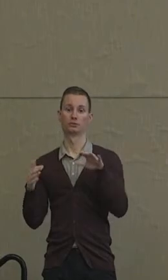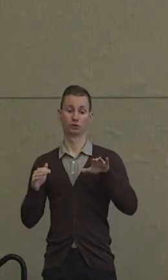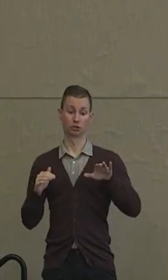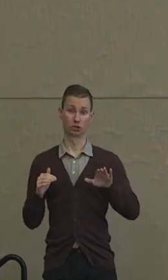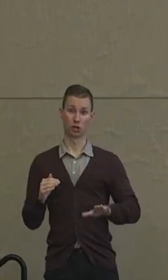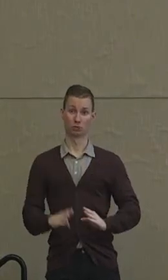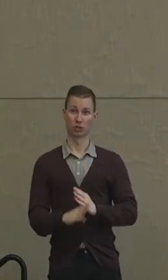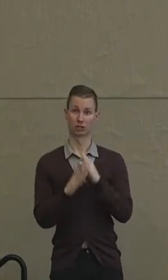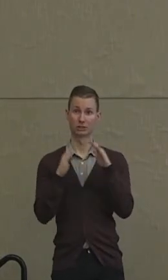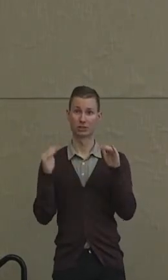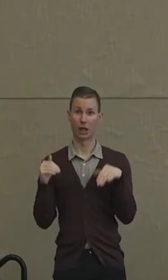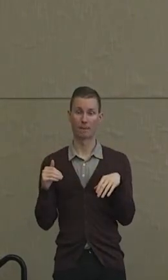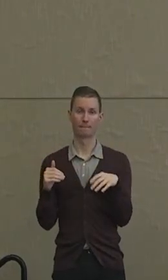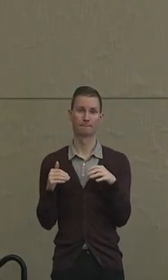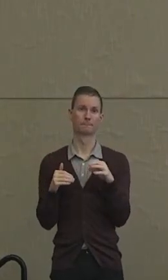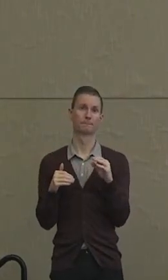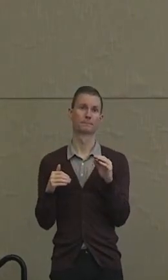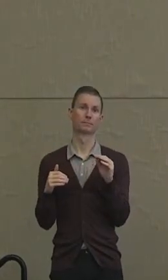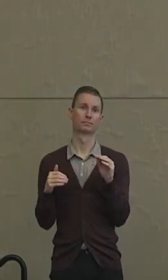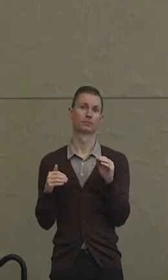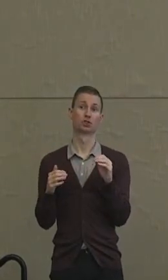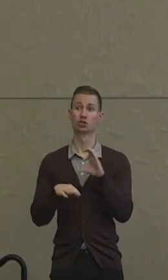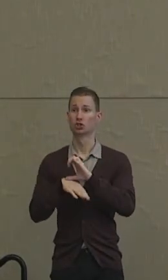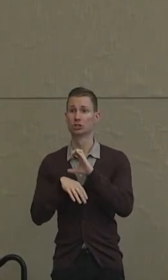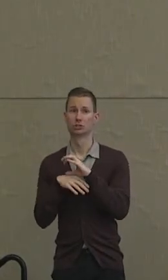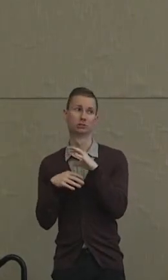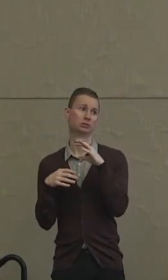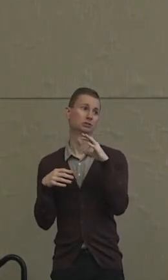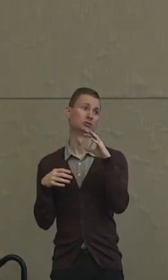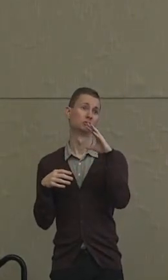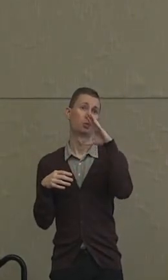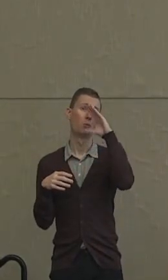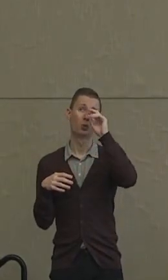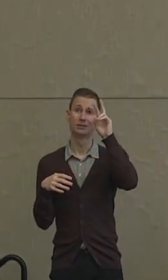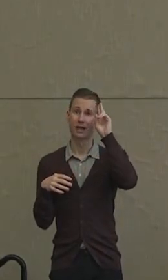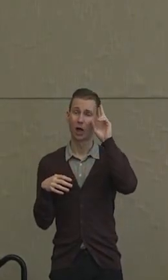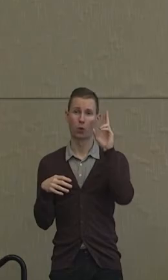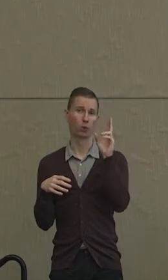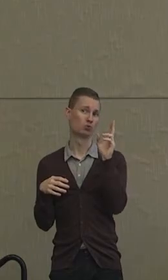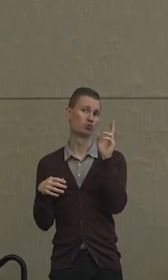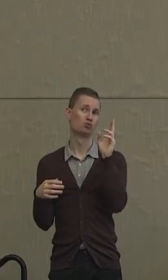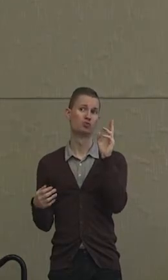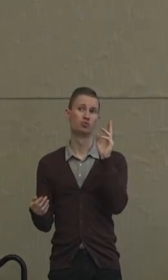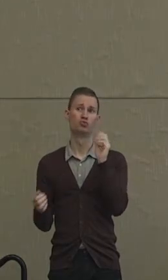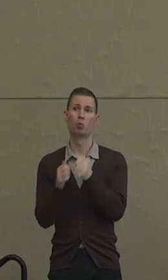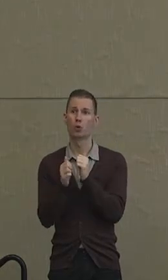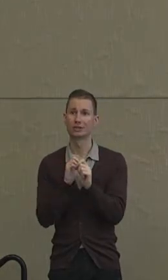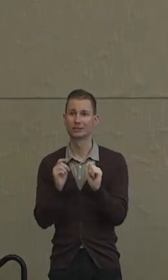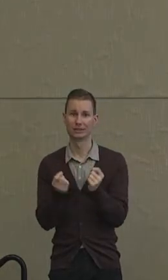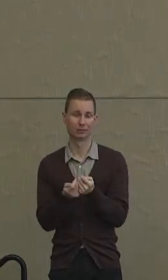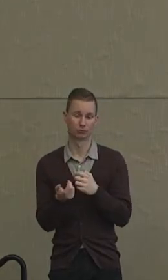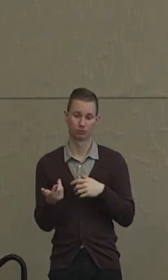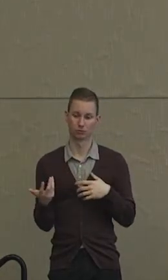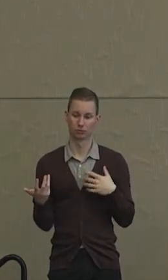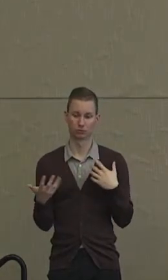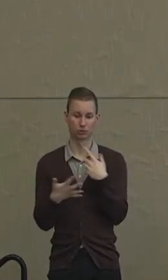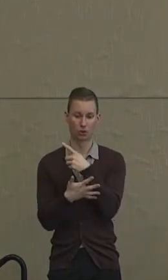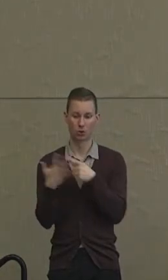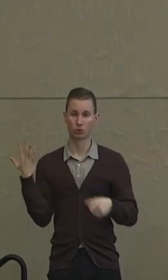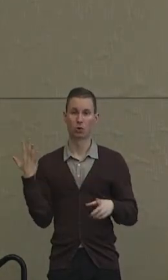protection system, our churches, our Boy Scouts, our sports teams. Those